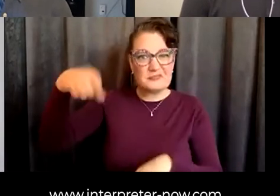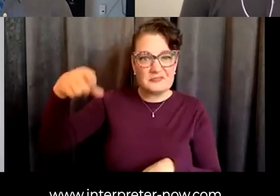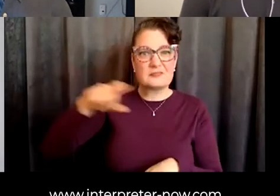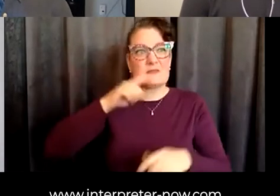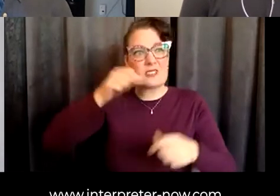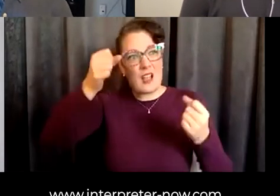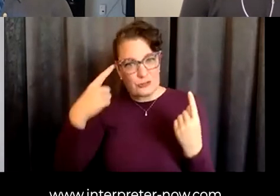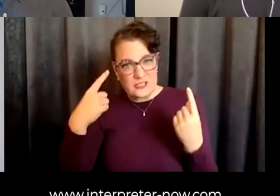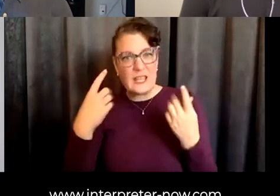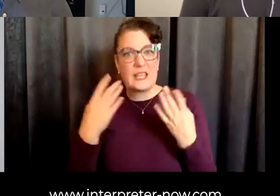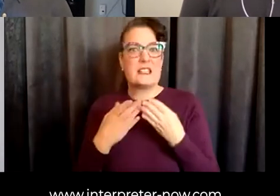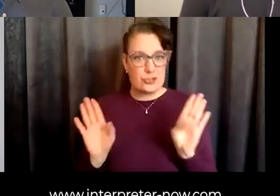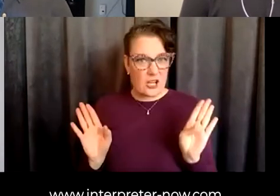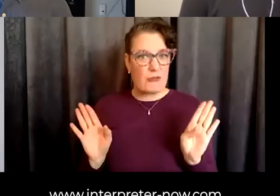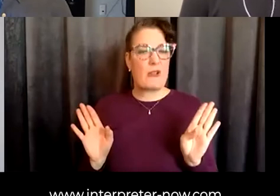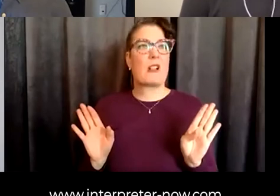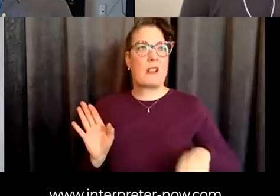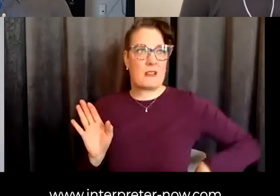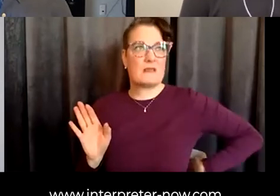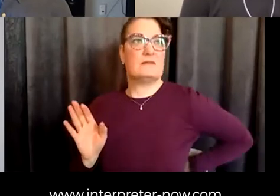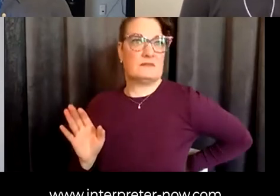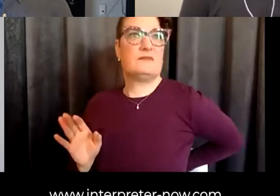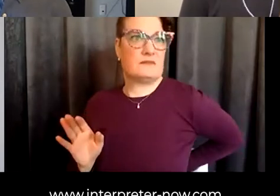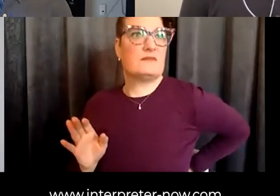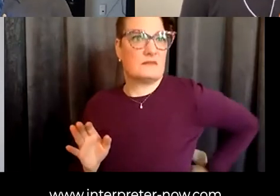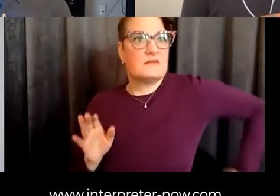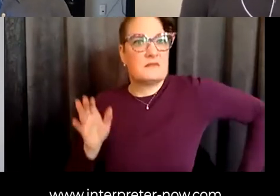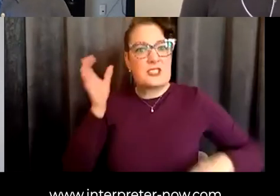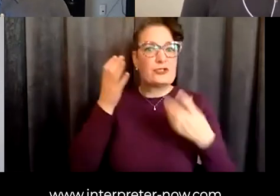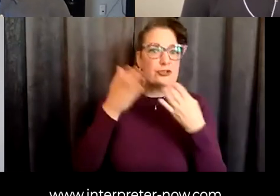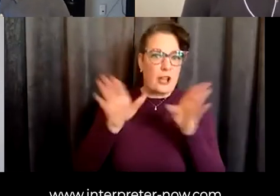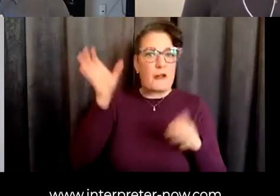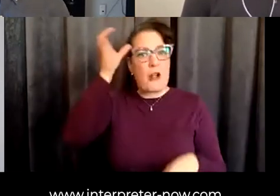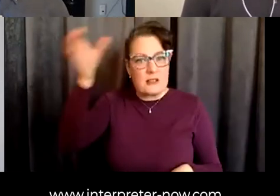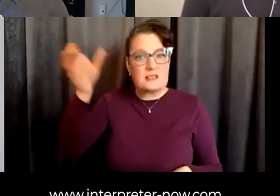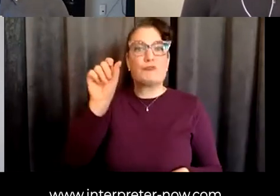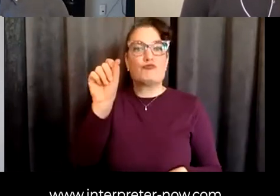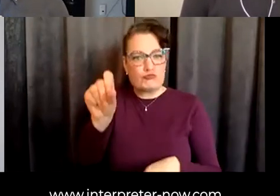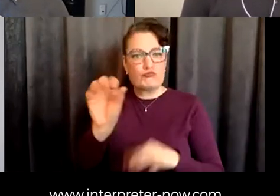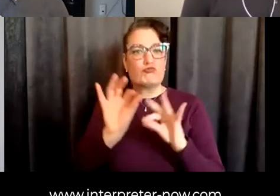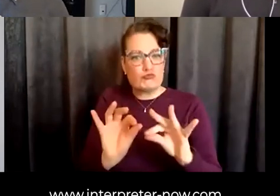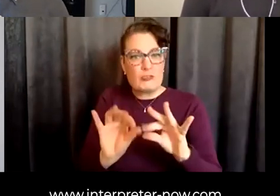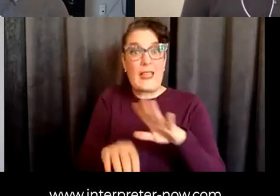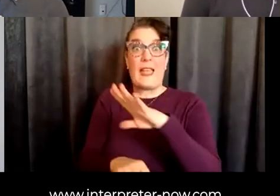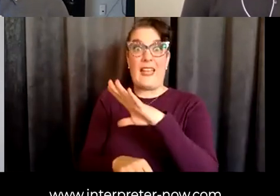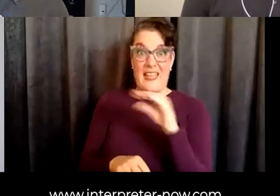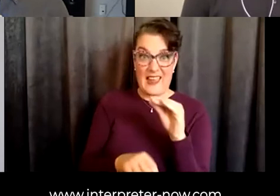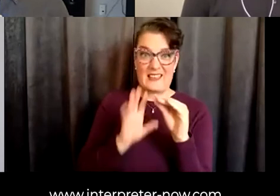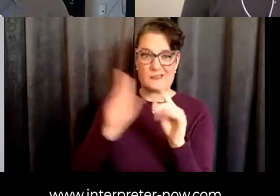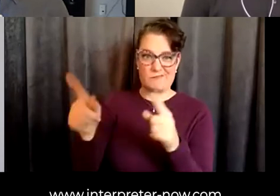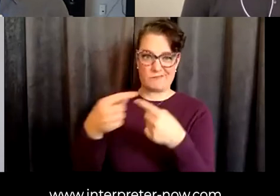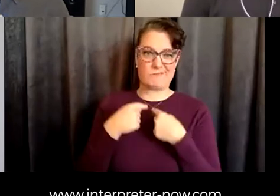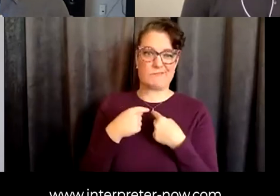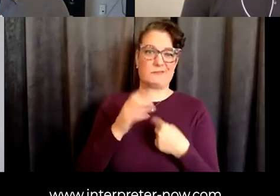in general, like what you can do, and bring it back to your own